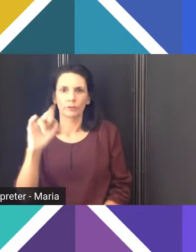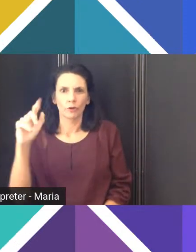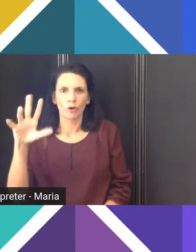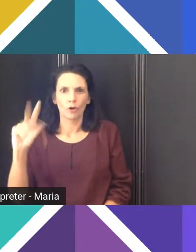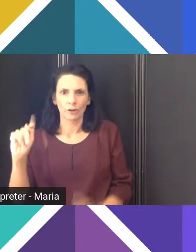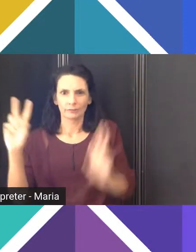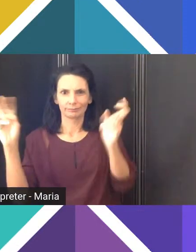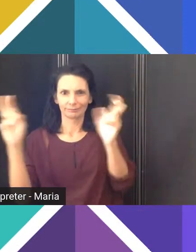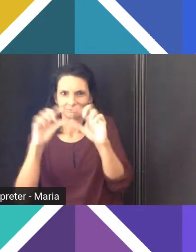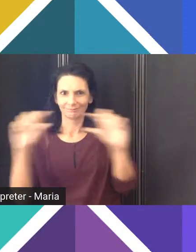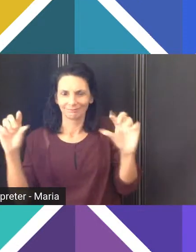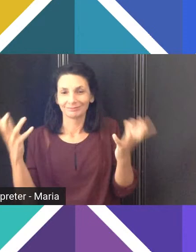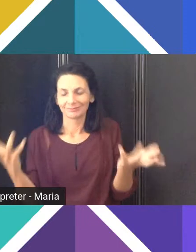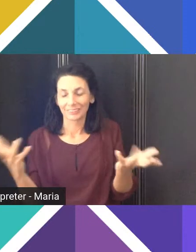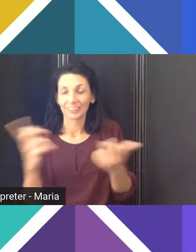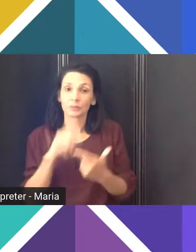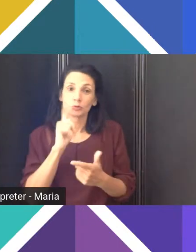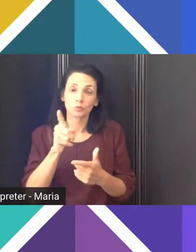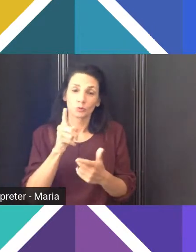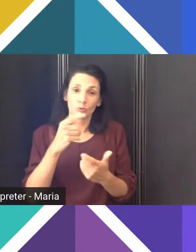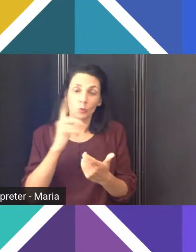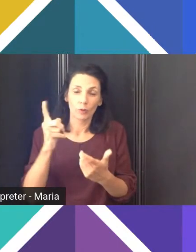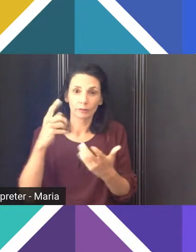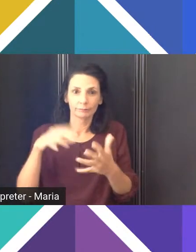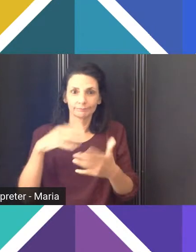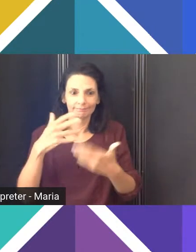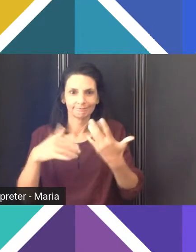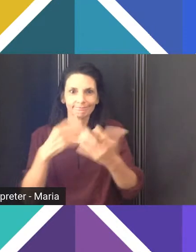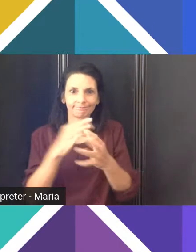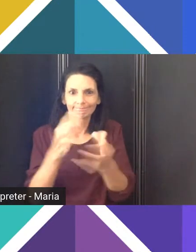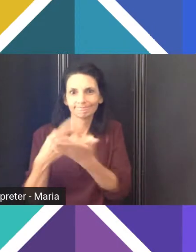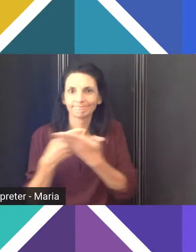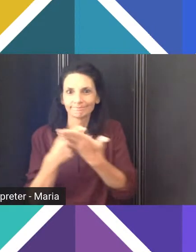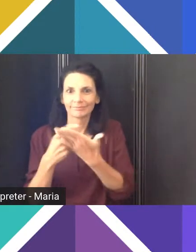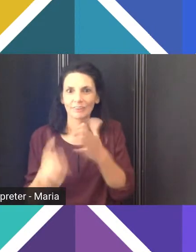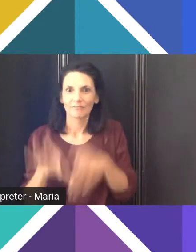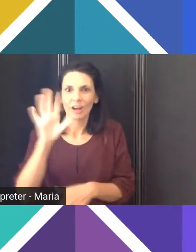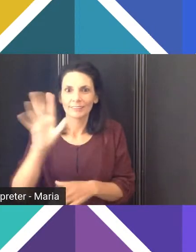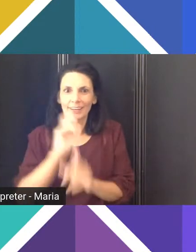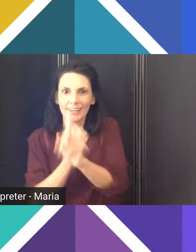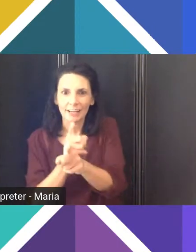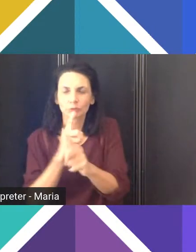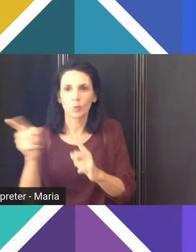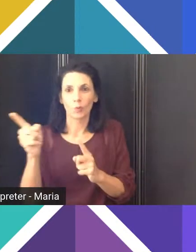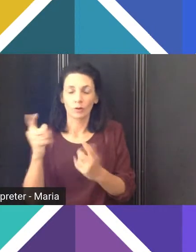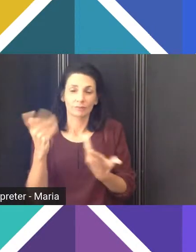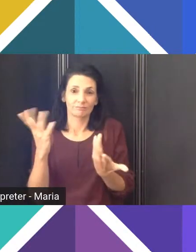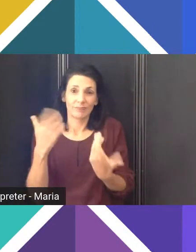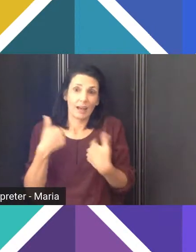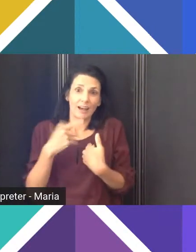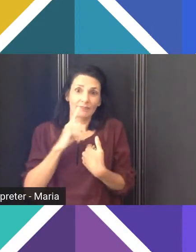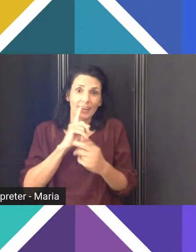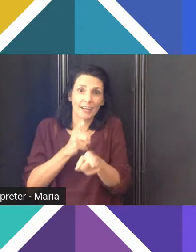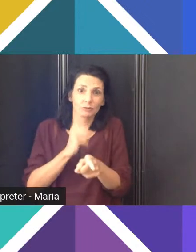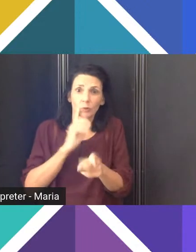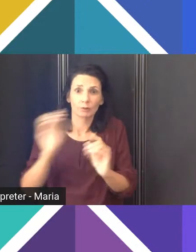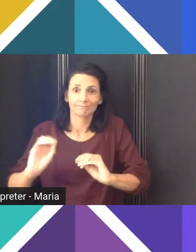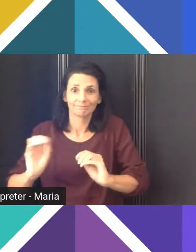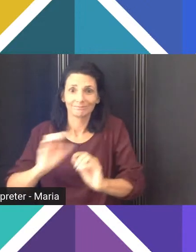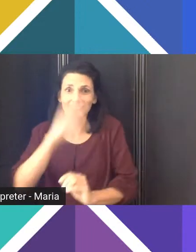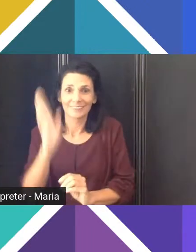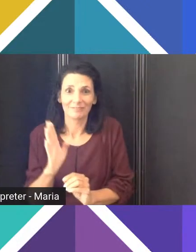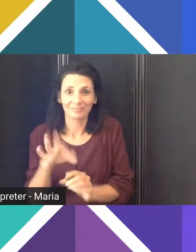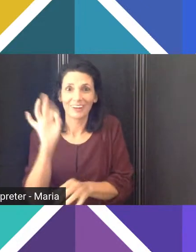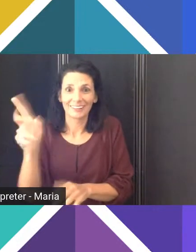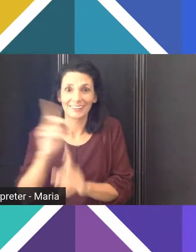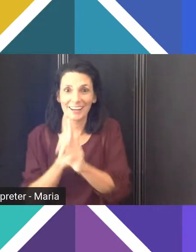is a definitive answer to that question. But let me tell you who I have with me. I'm really, really excited to have this panel of rock stars from